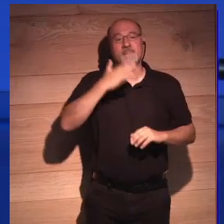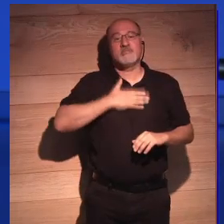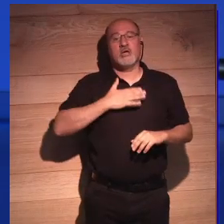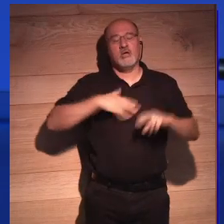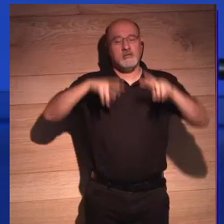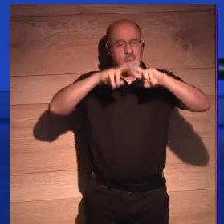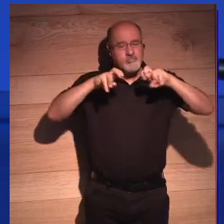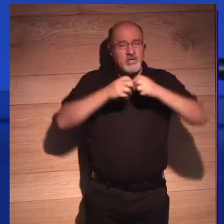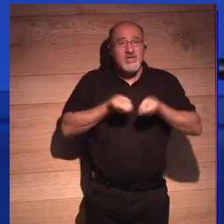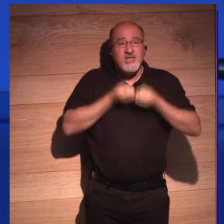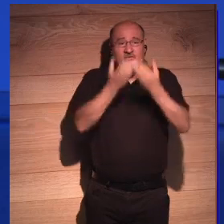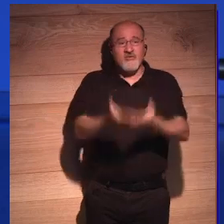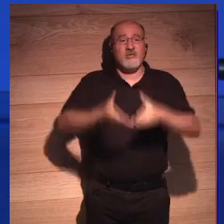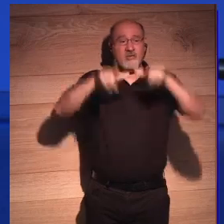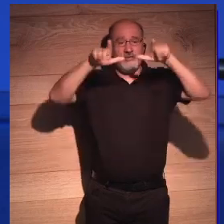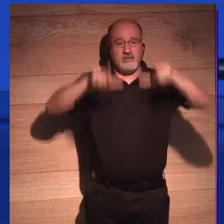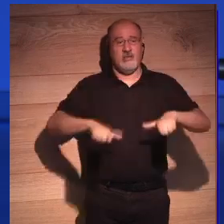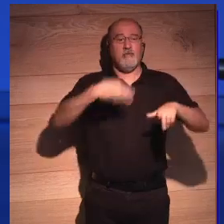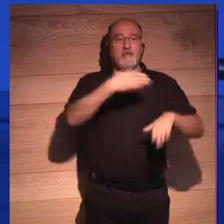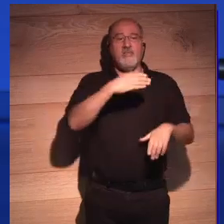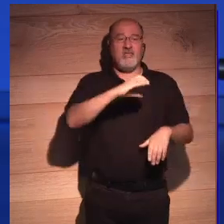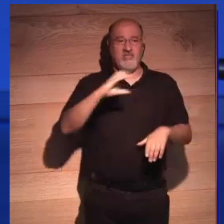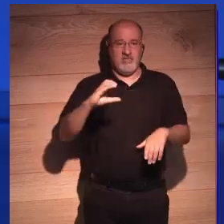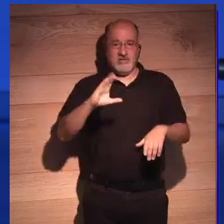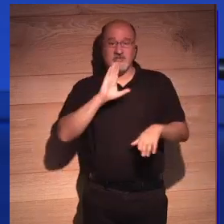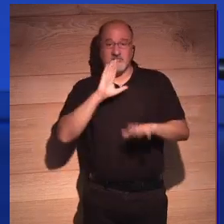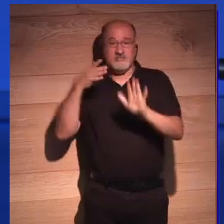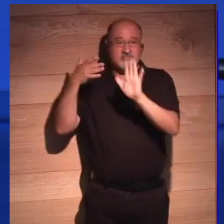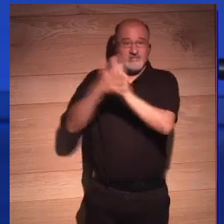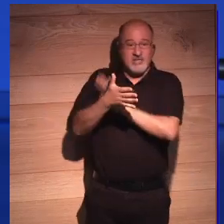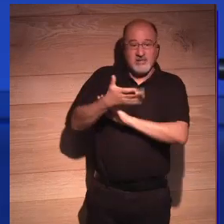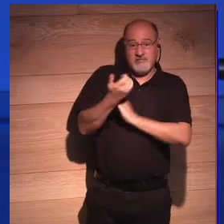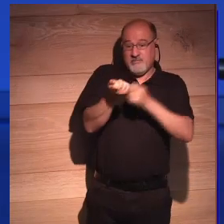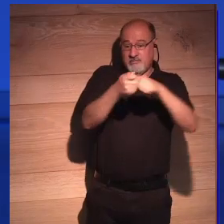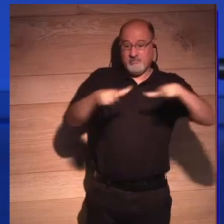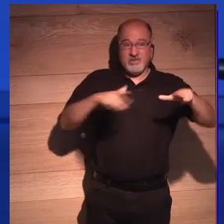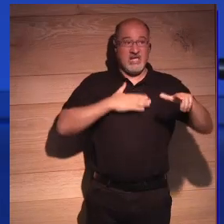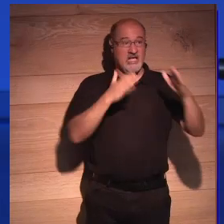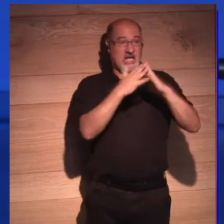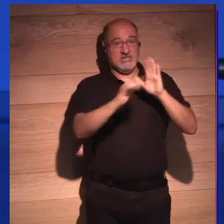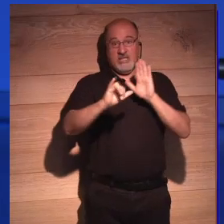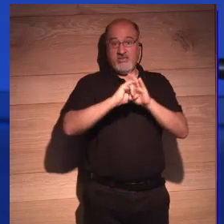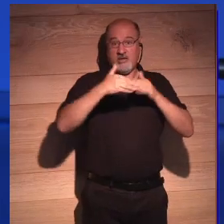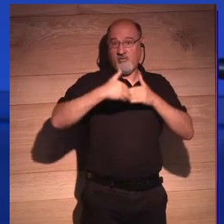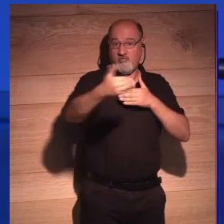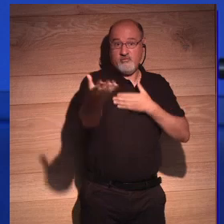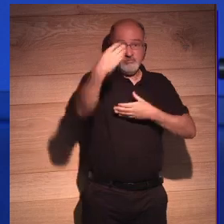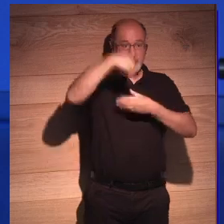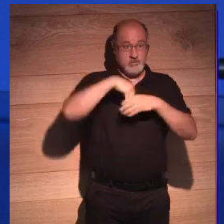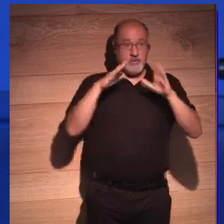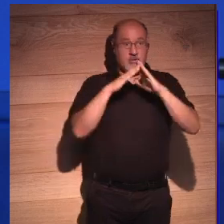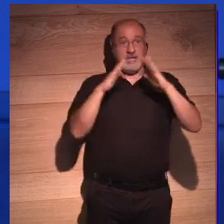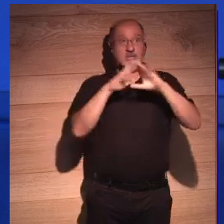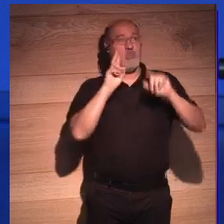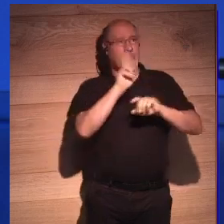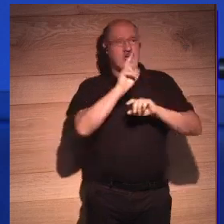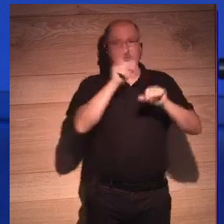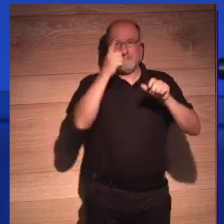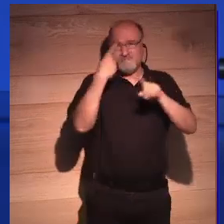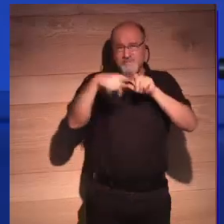In 4-Step from the BBC department will tell us how the main room